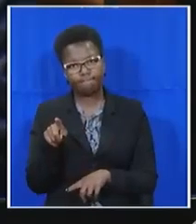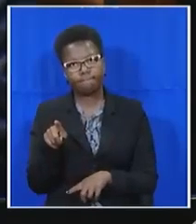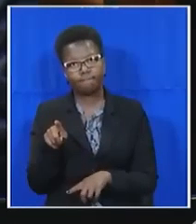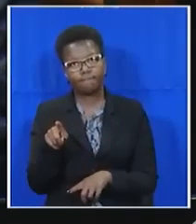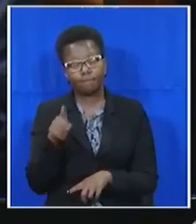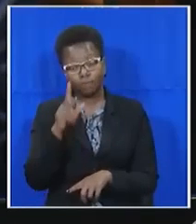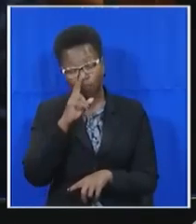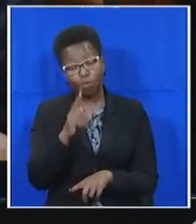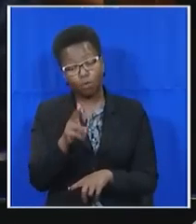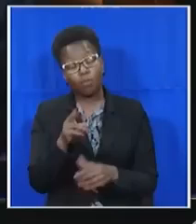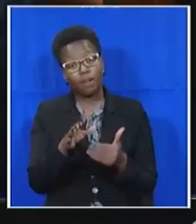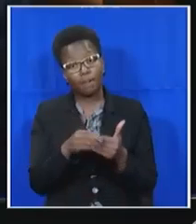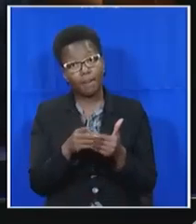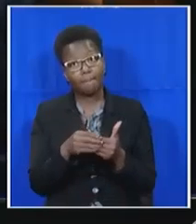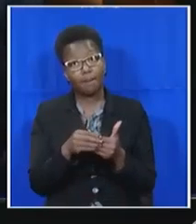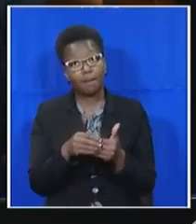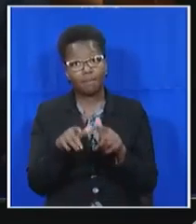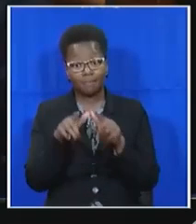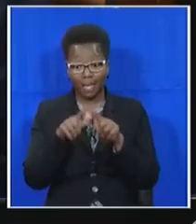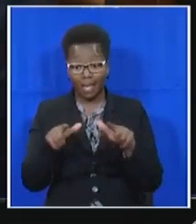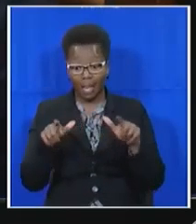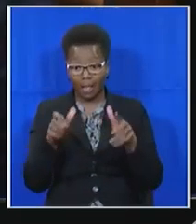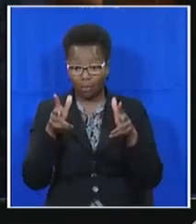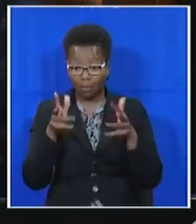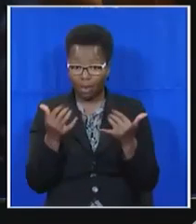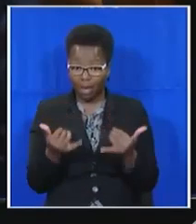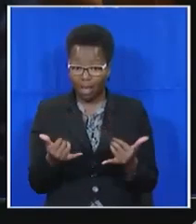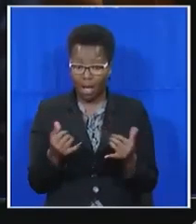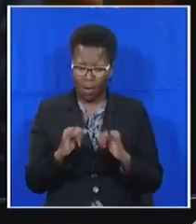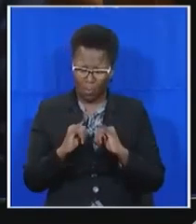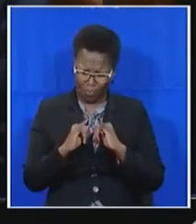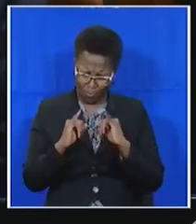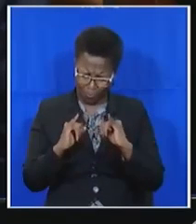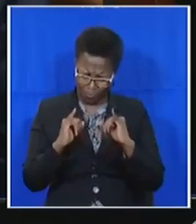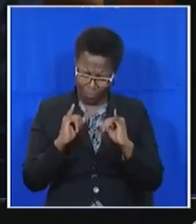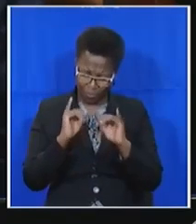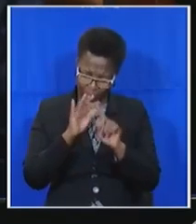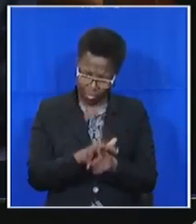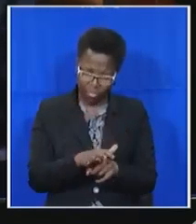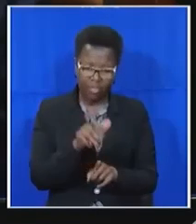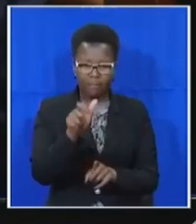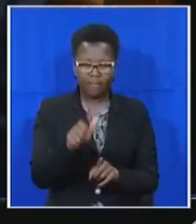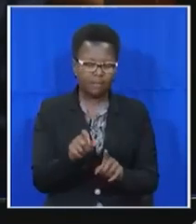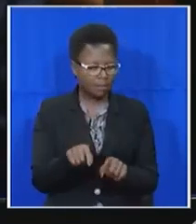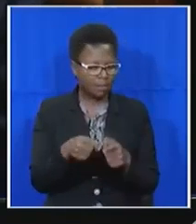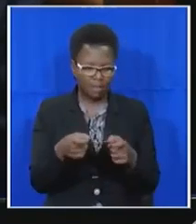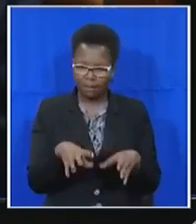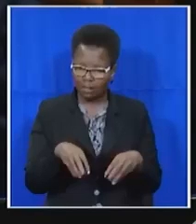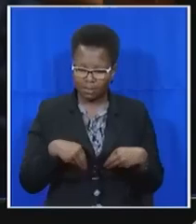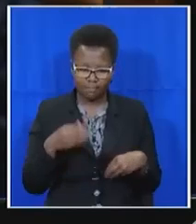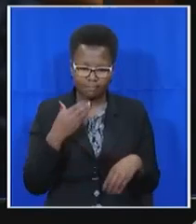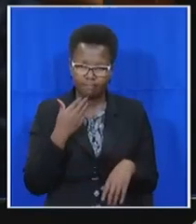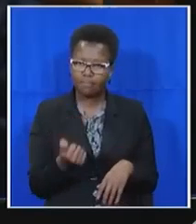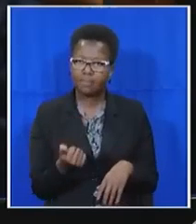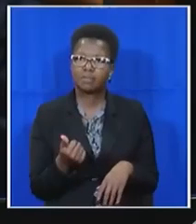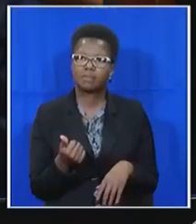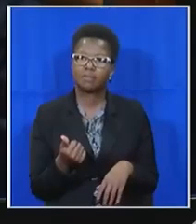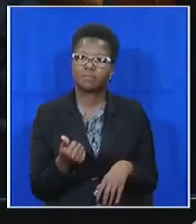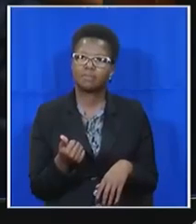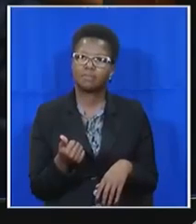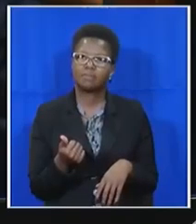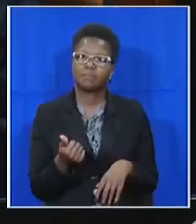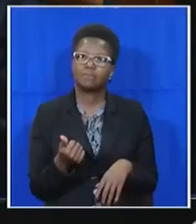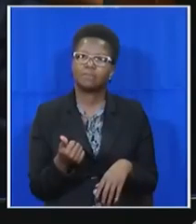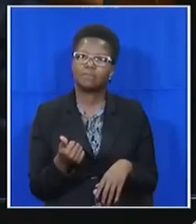Honorable member, the language you have used is not only offensive, On a point of and you order, can't do that. Do we withdraw that, Honorable member? on a point of order,